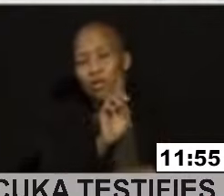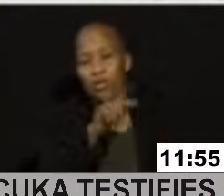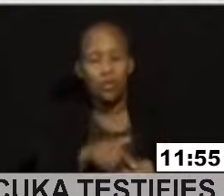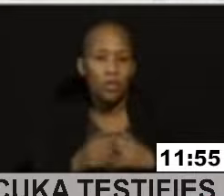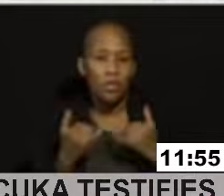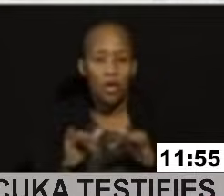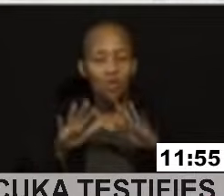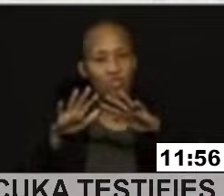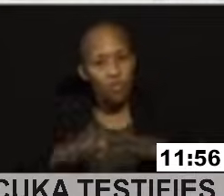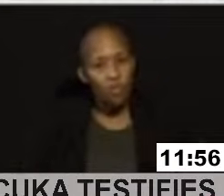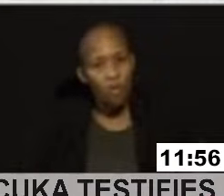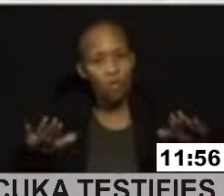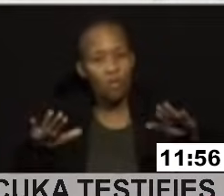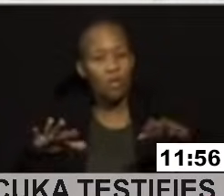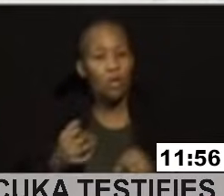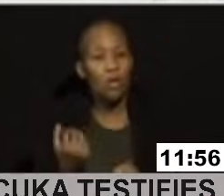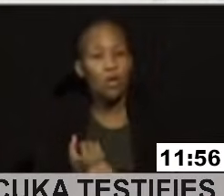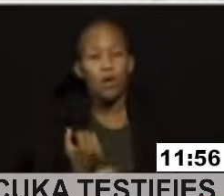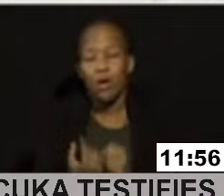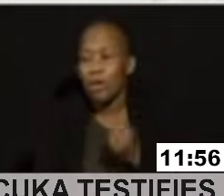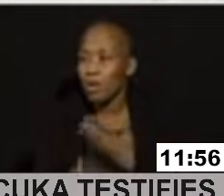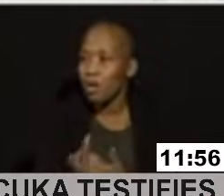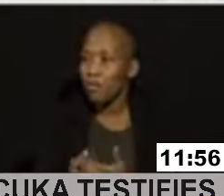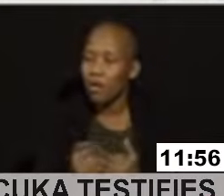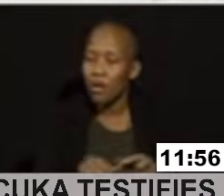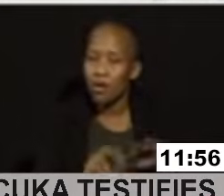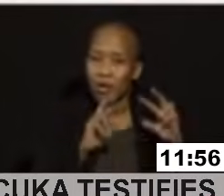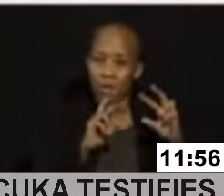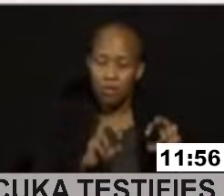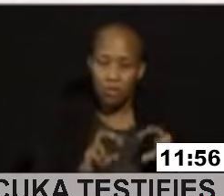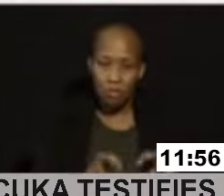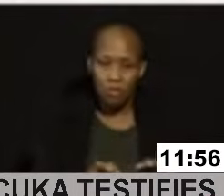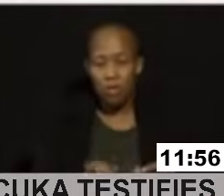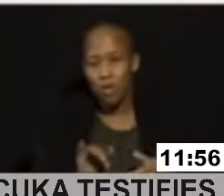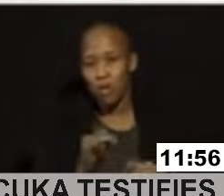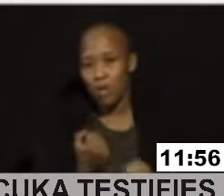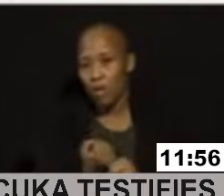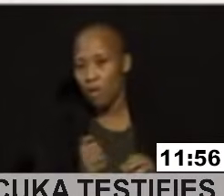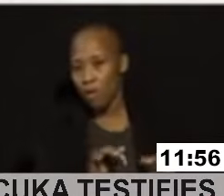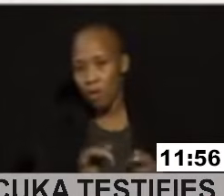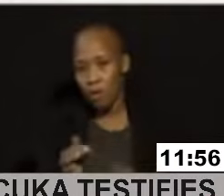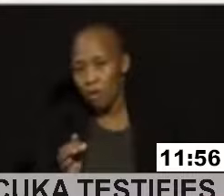how thinly were those investigators spread, those 320? Very